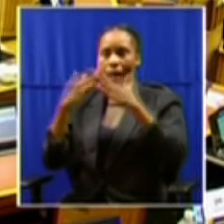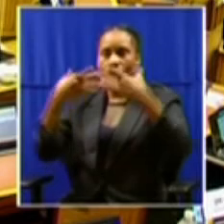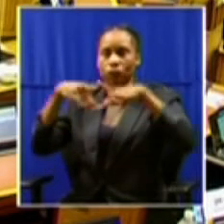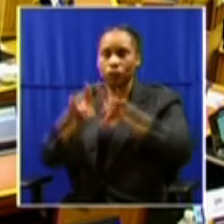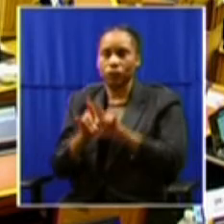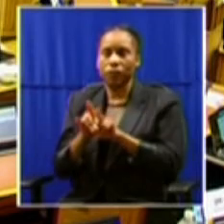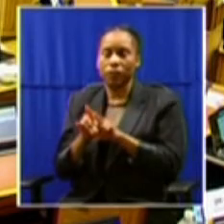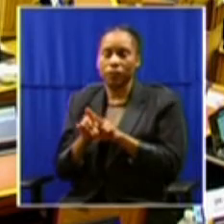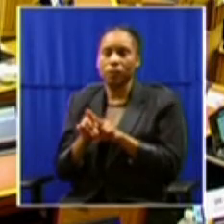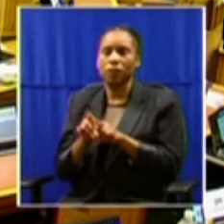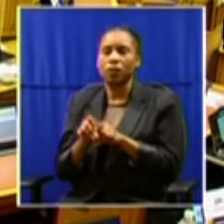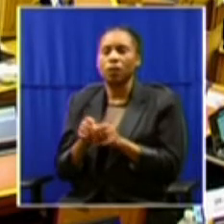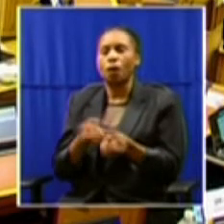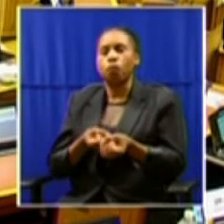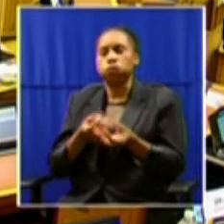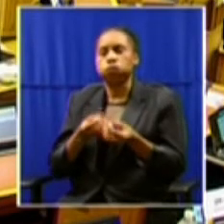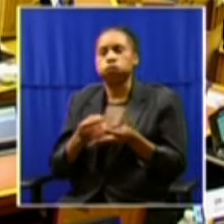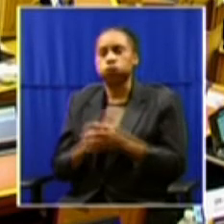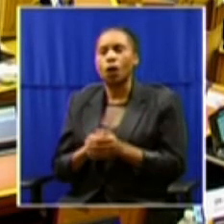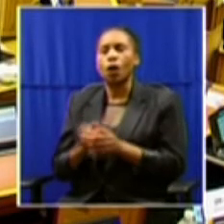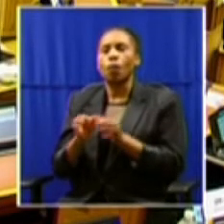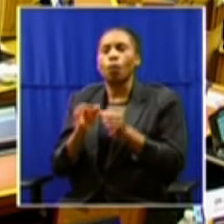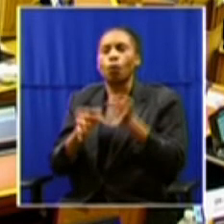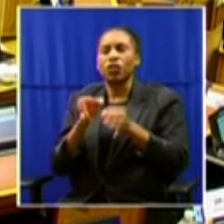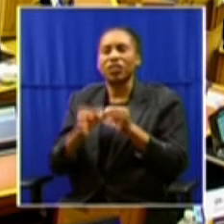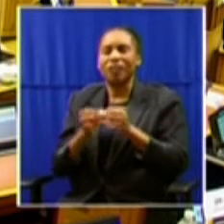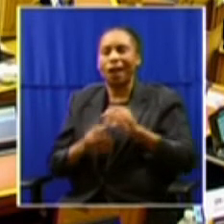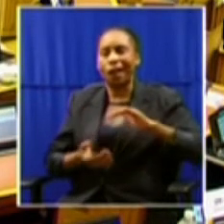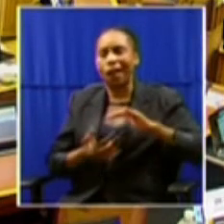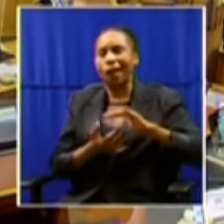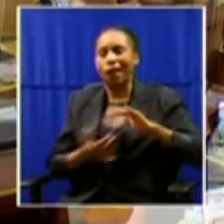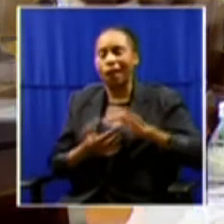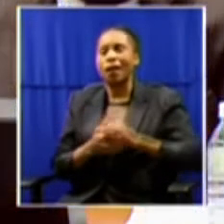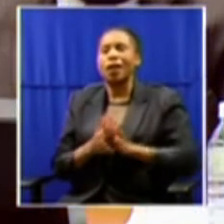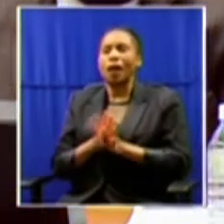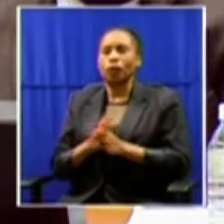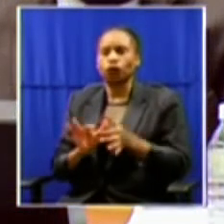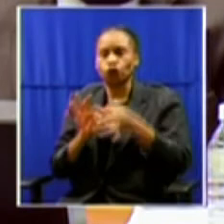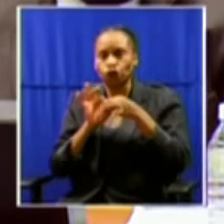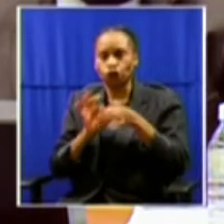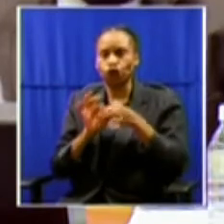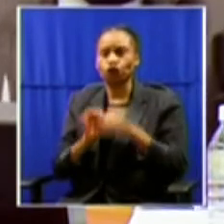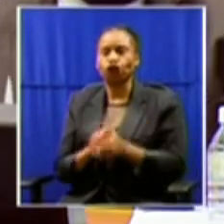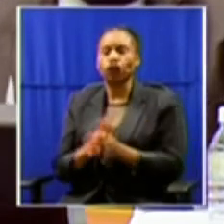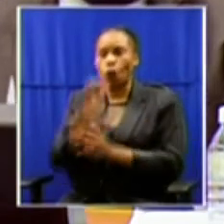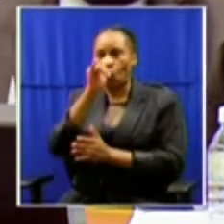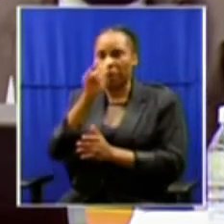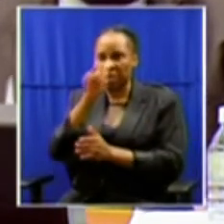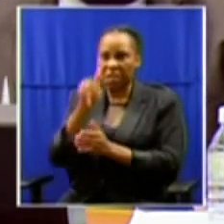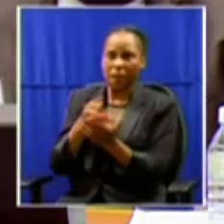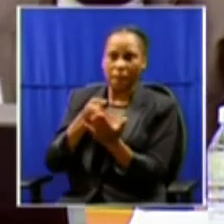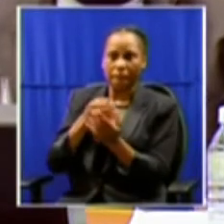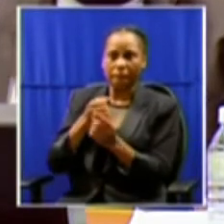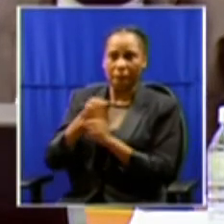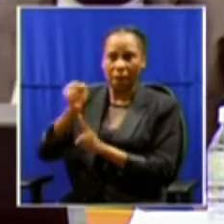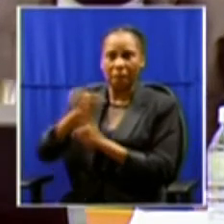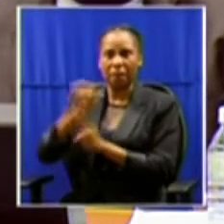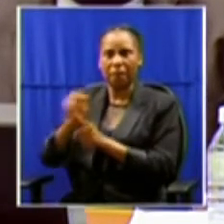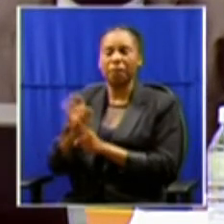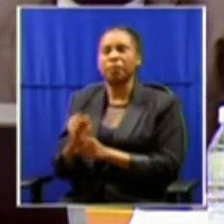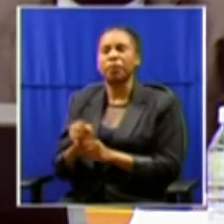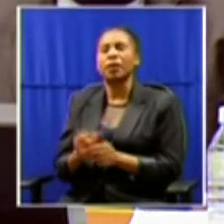As an expression of political will and commitment to fight corruption, and within our severe financial